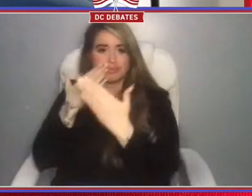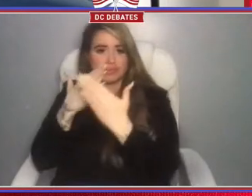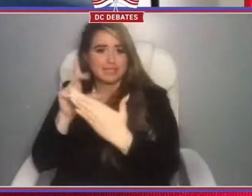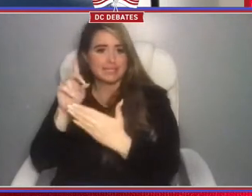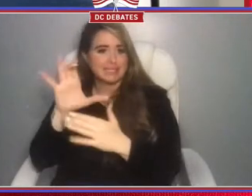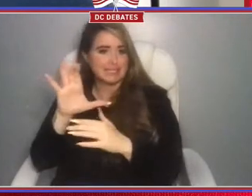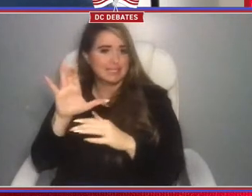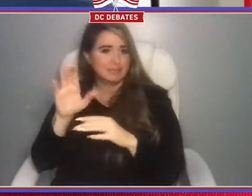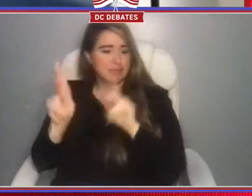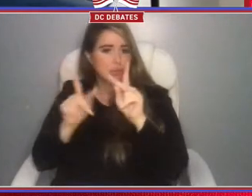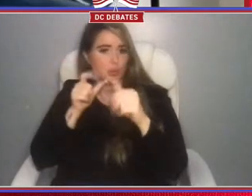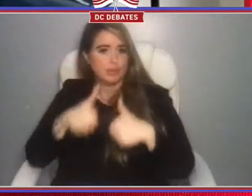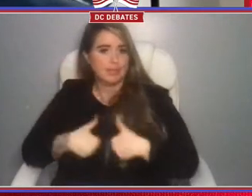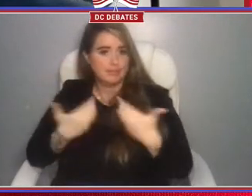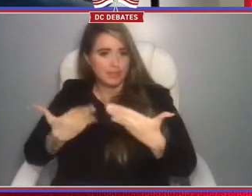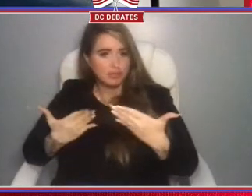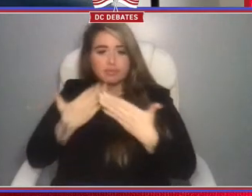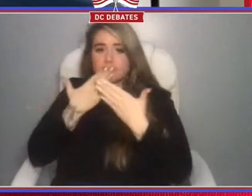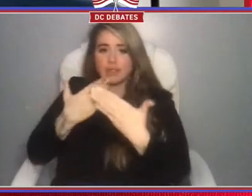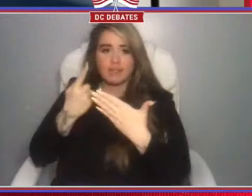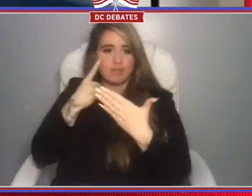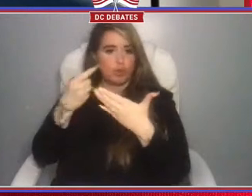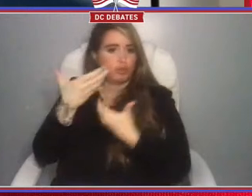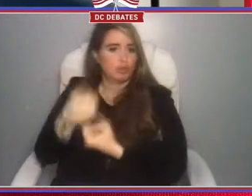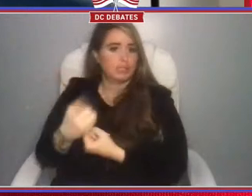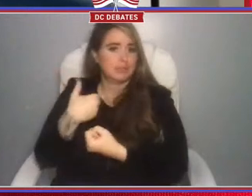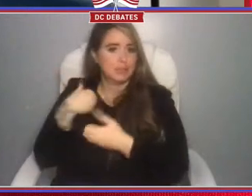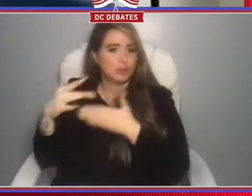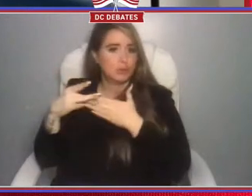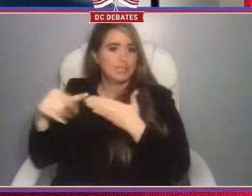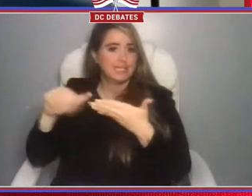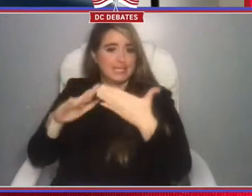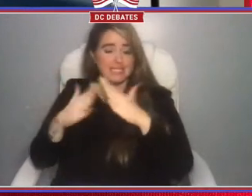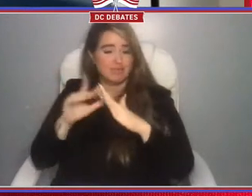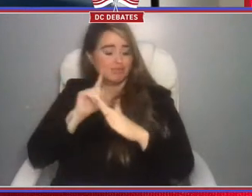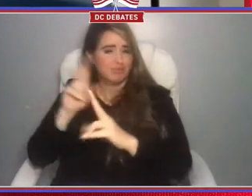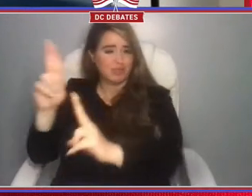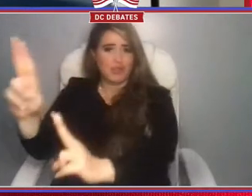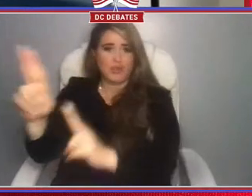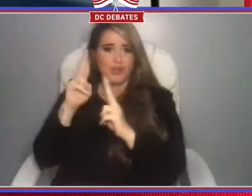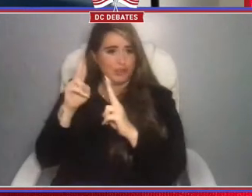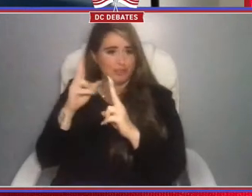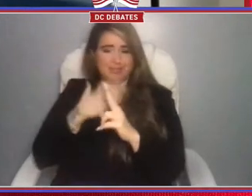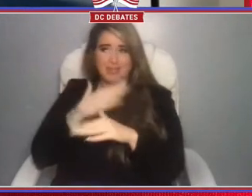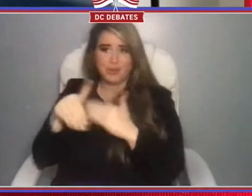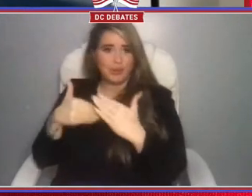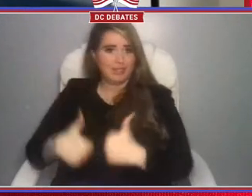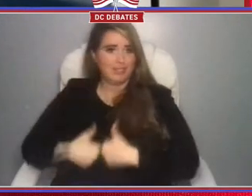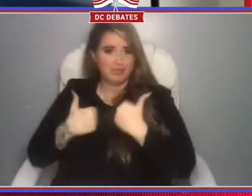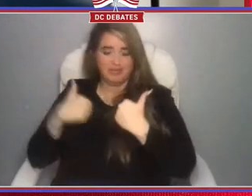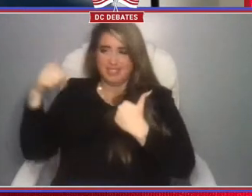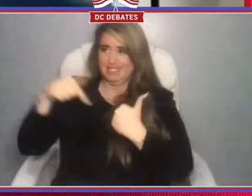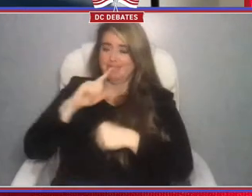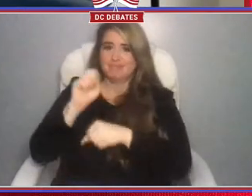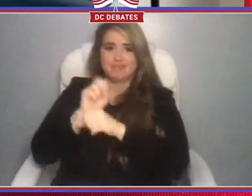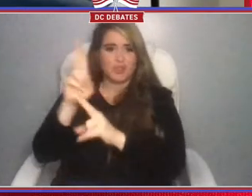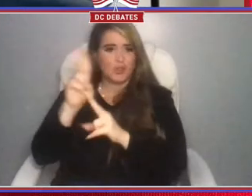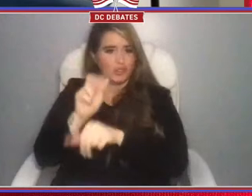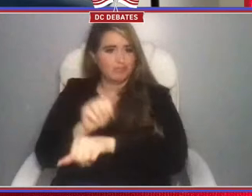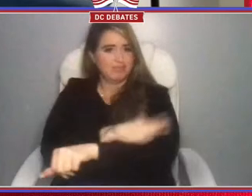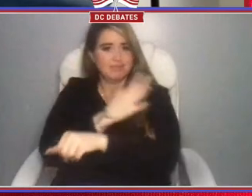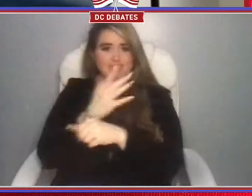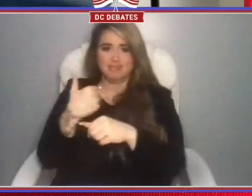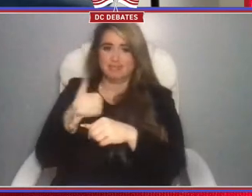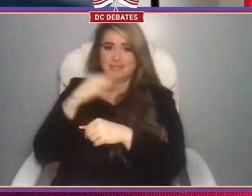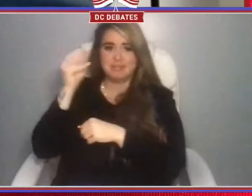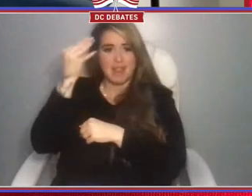lead the city. It's been, it is the honor of my life to be the mayor of my hometown, only second to